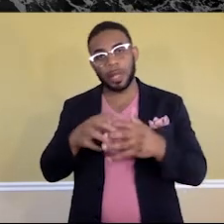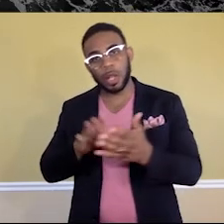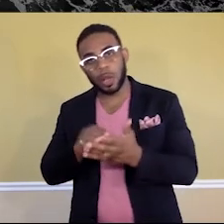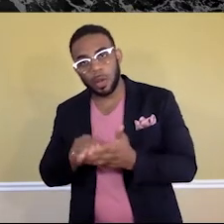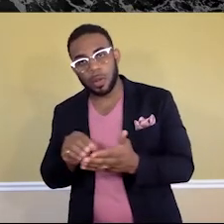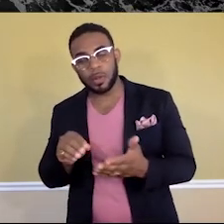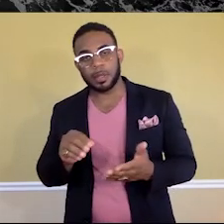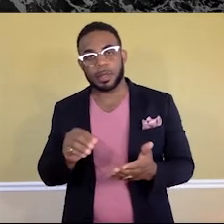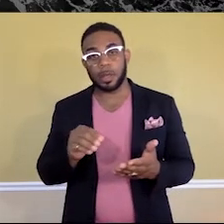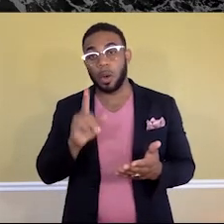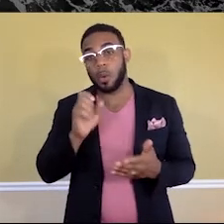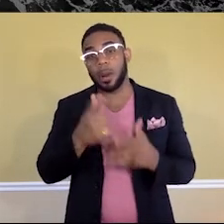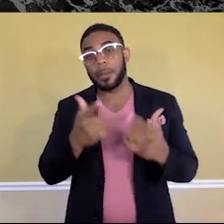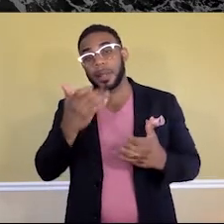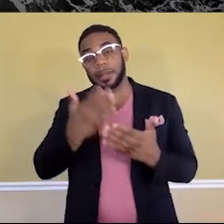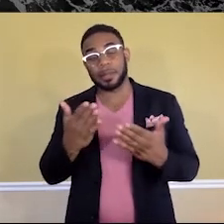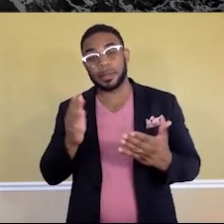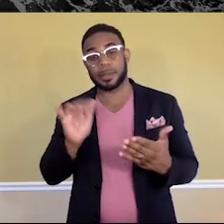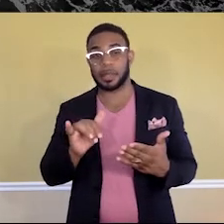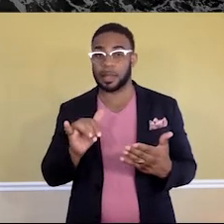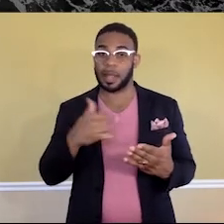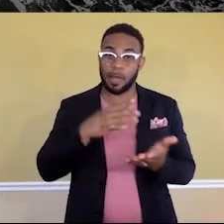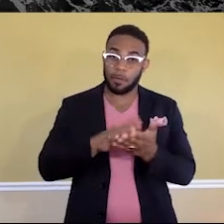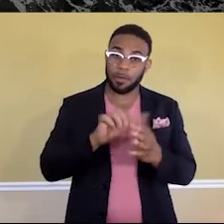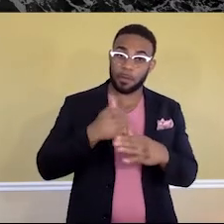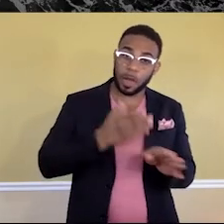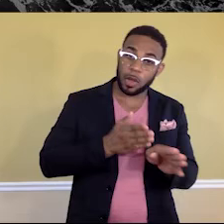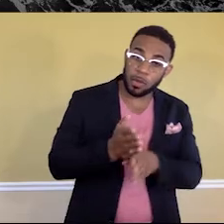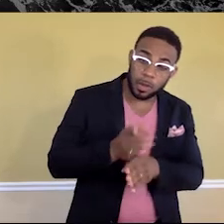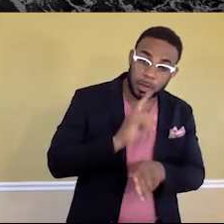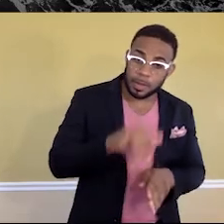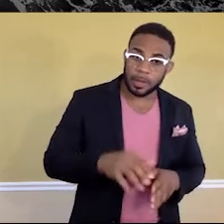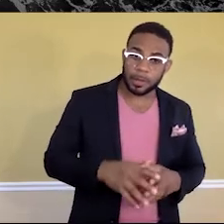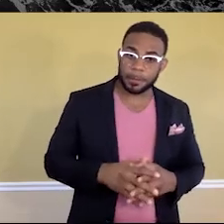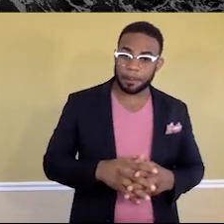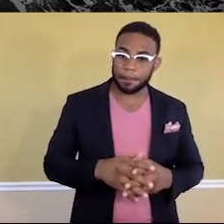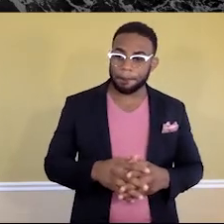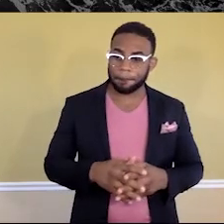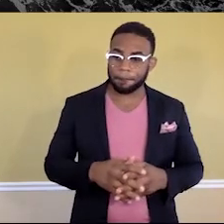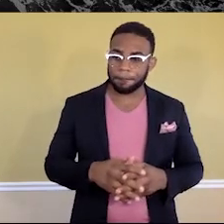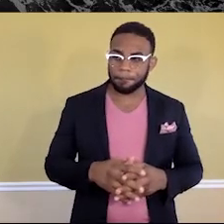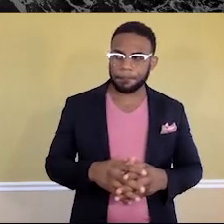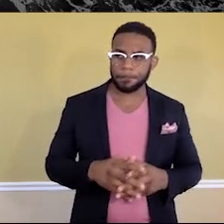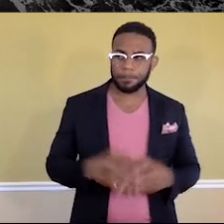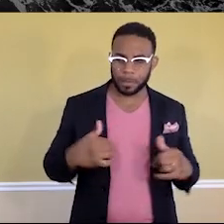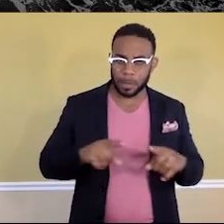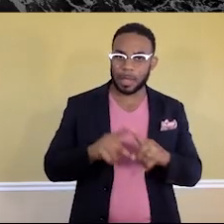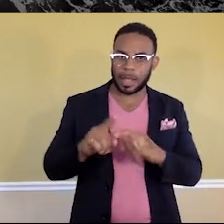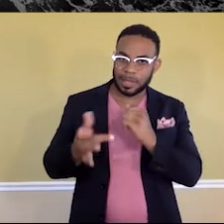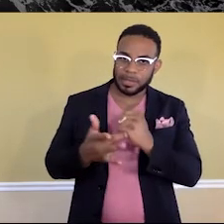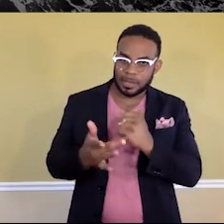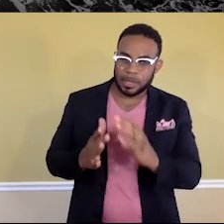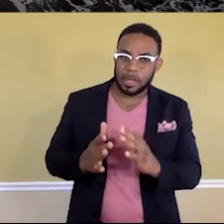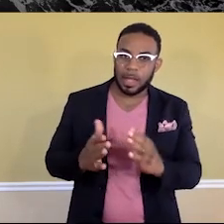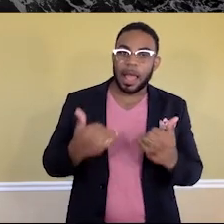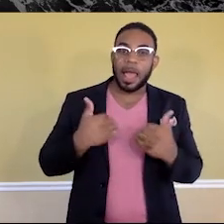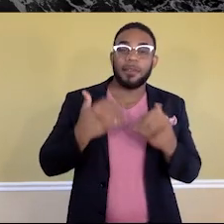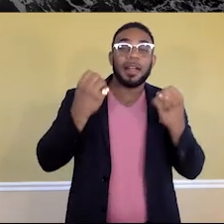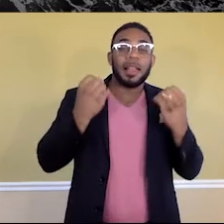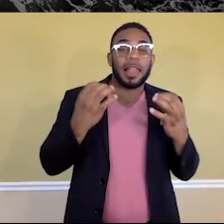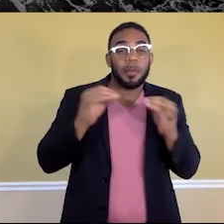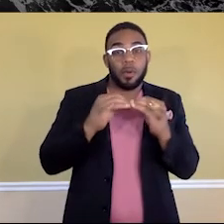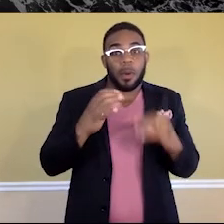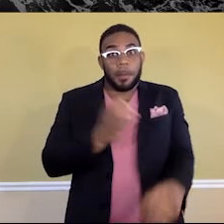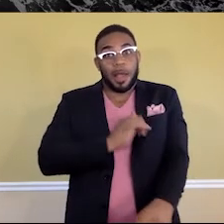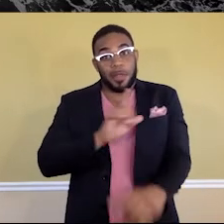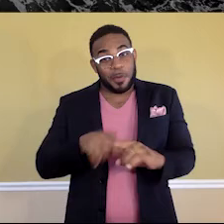learning. One of the biggest things that I've learned in my career is that we as technologists have a lot more